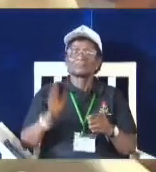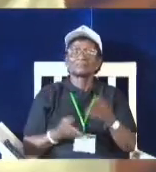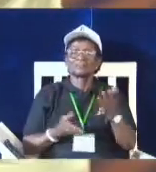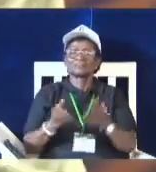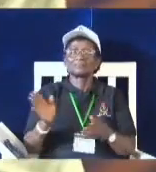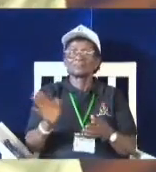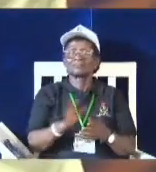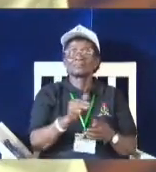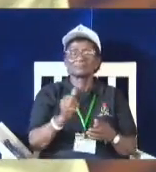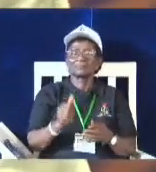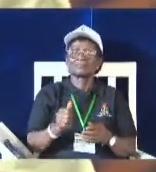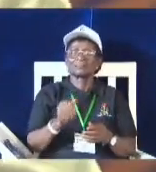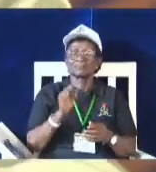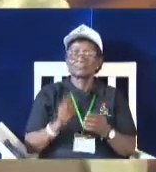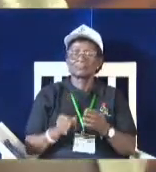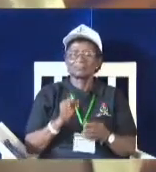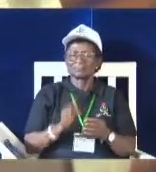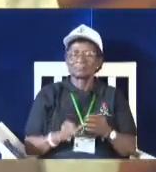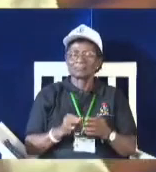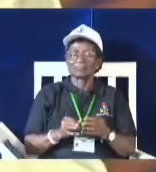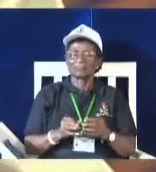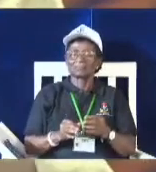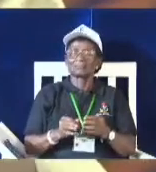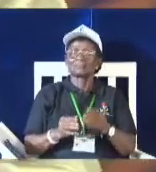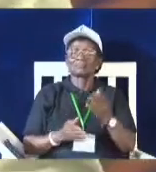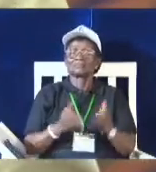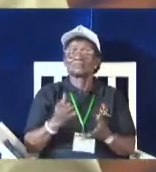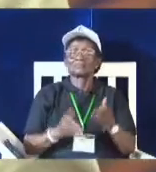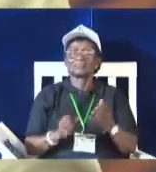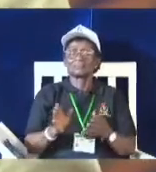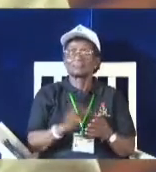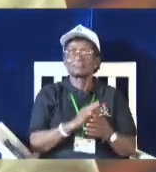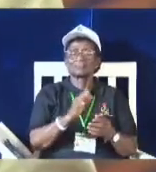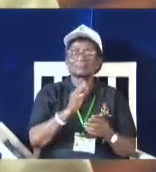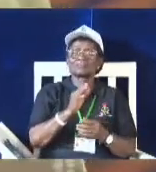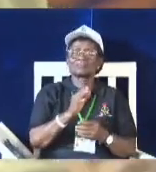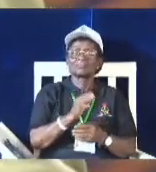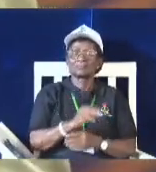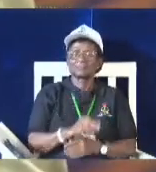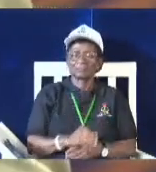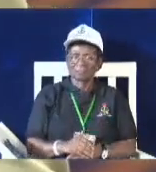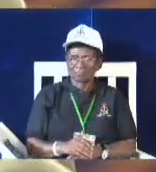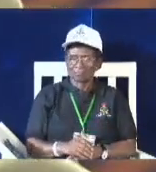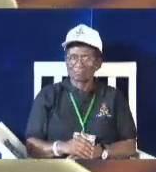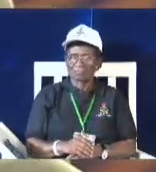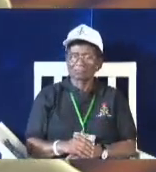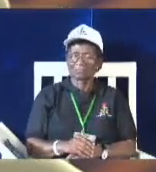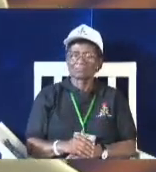If you can't do that, you must serve my God."